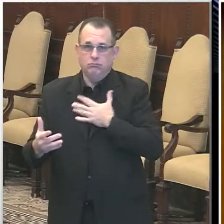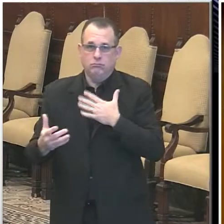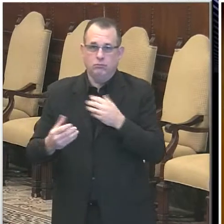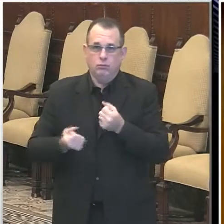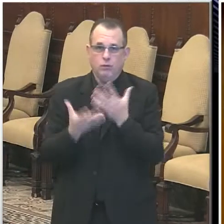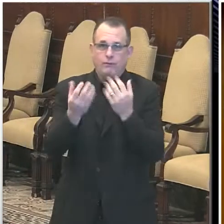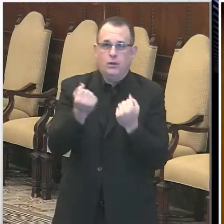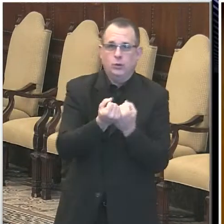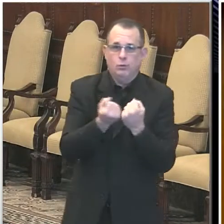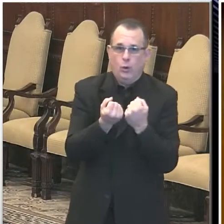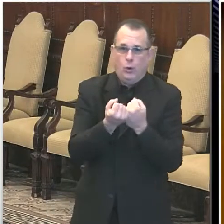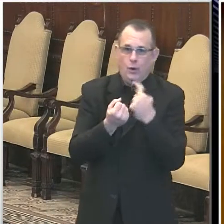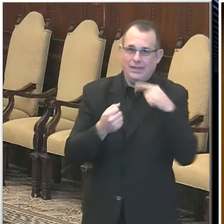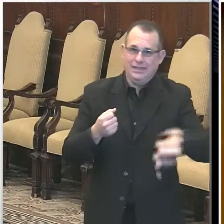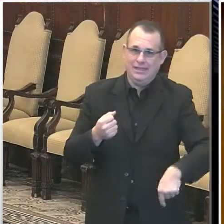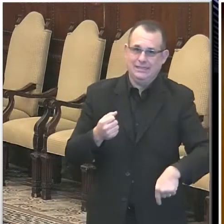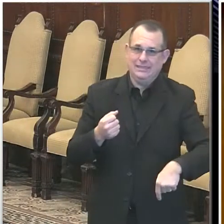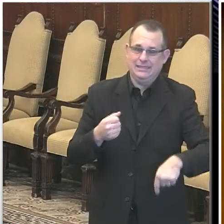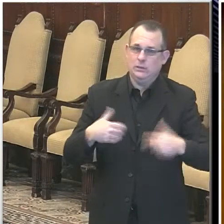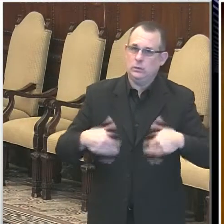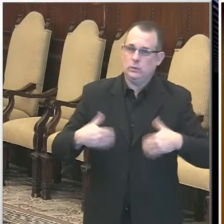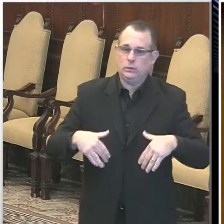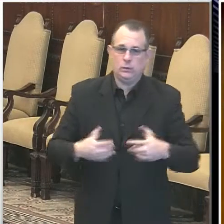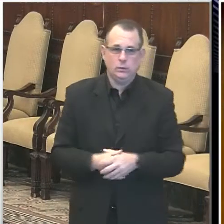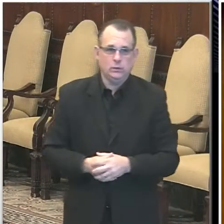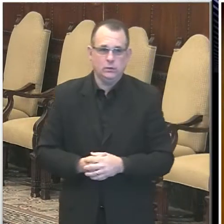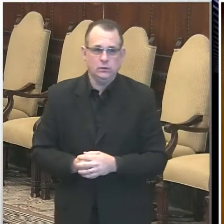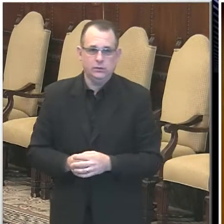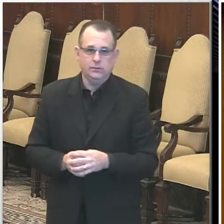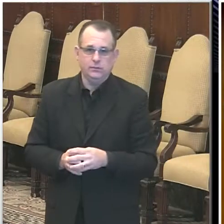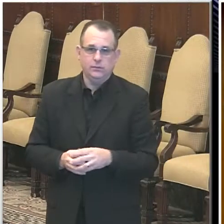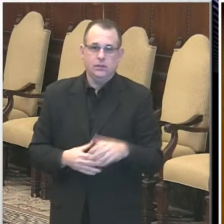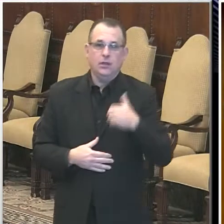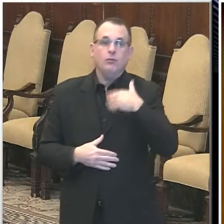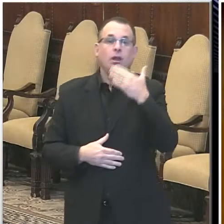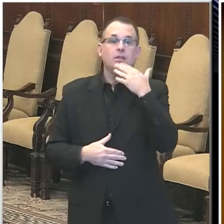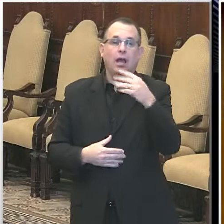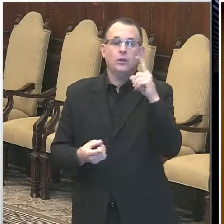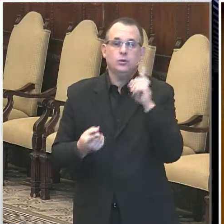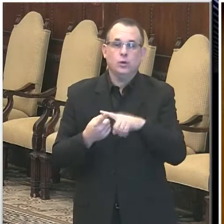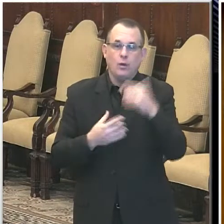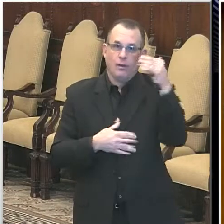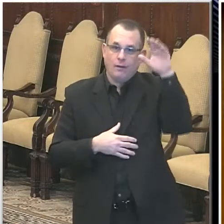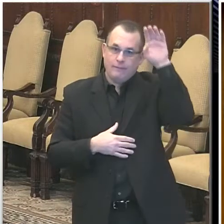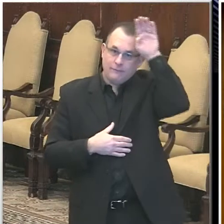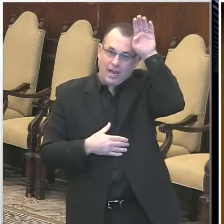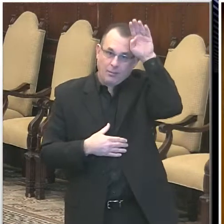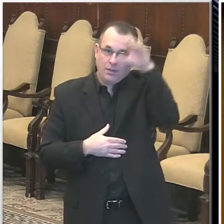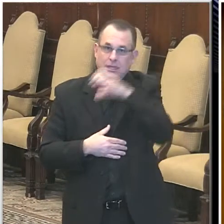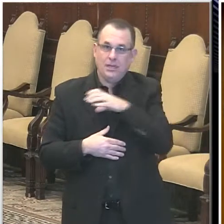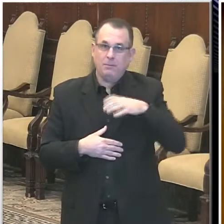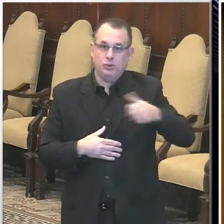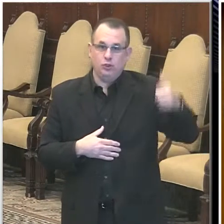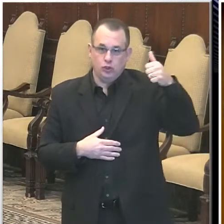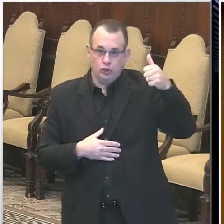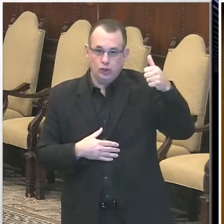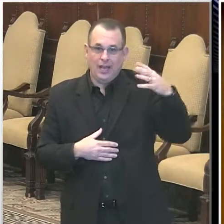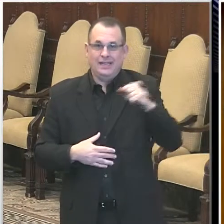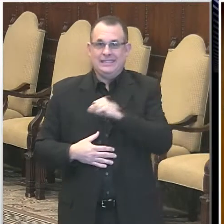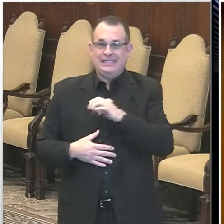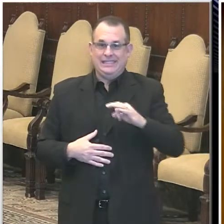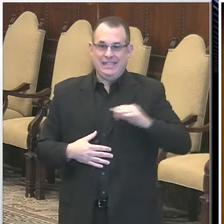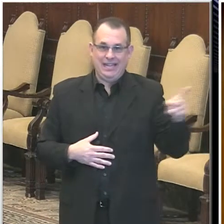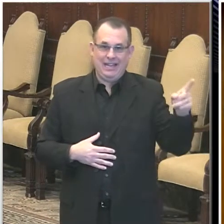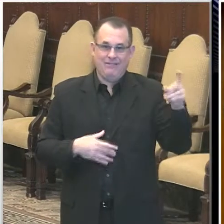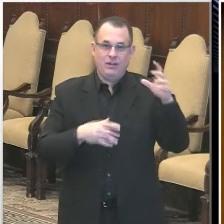this important need. And thanks as well to Fire Commissioner Adam Teal and the terrific staff at our Office of Emergency Management for their